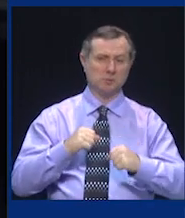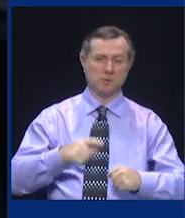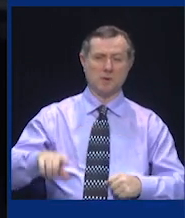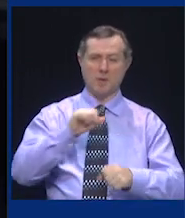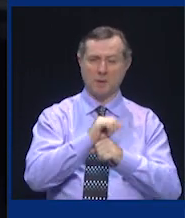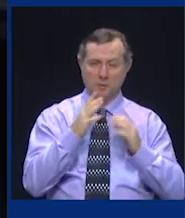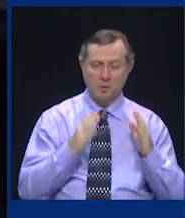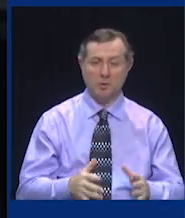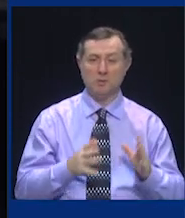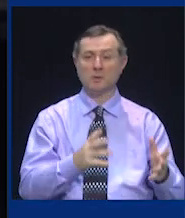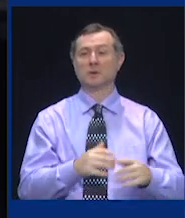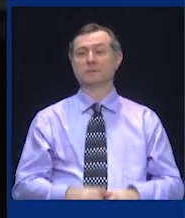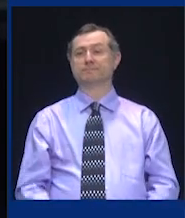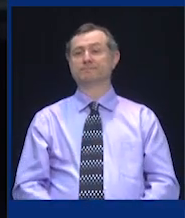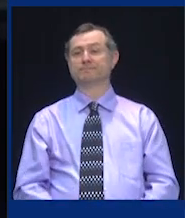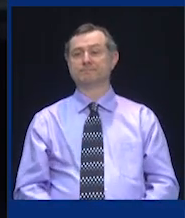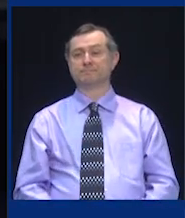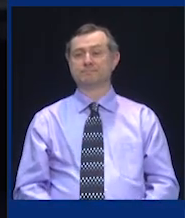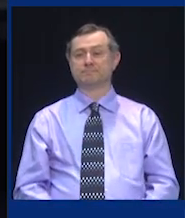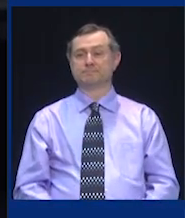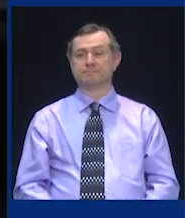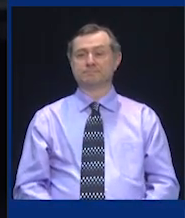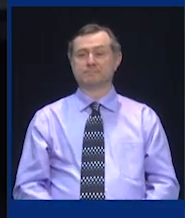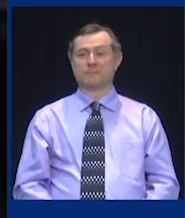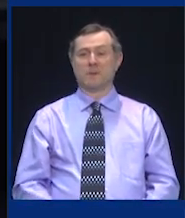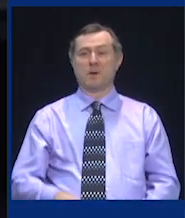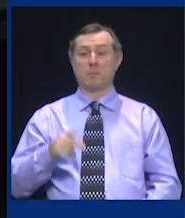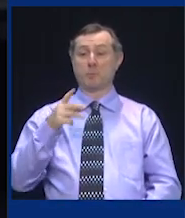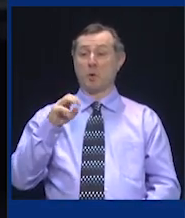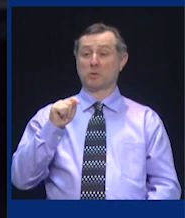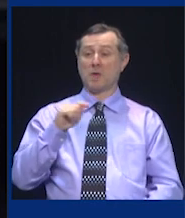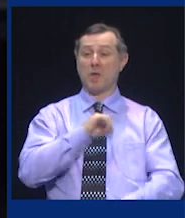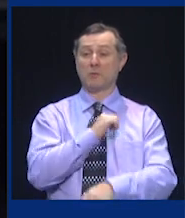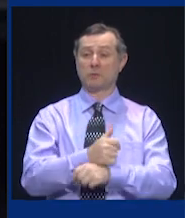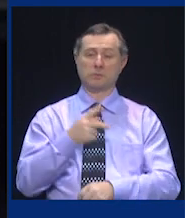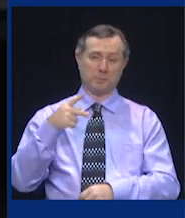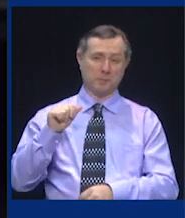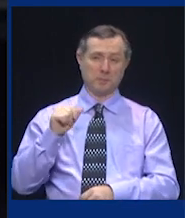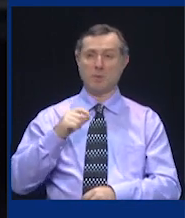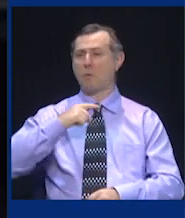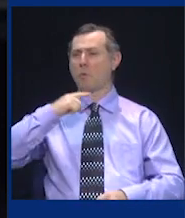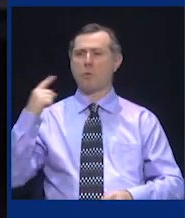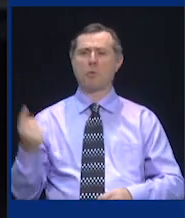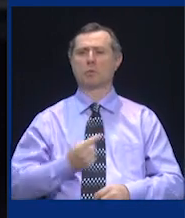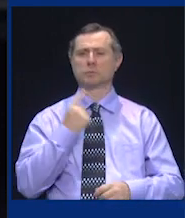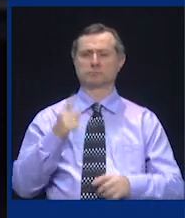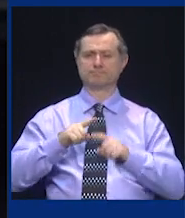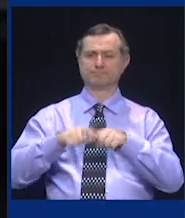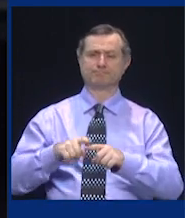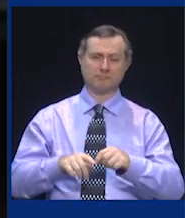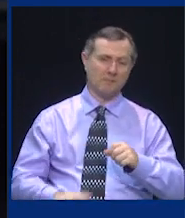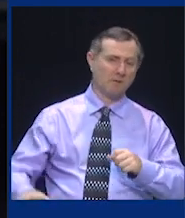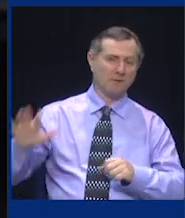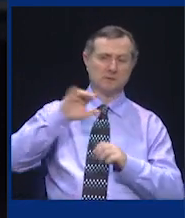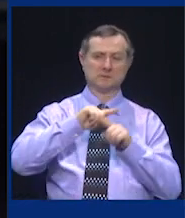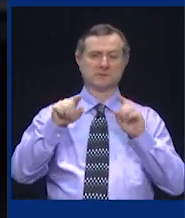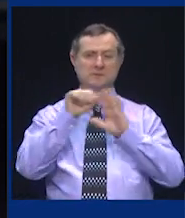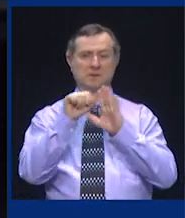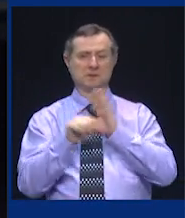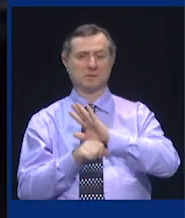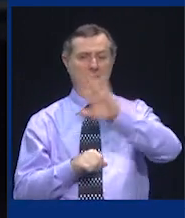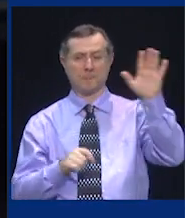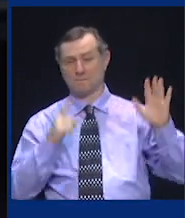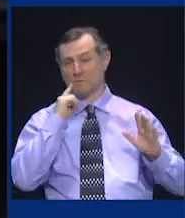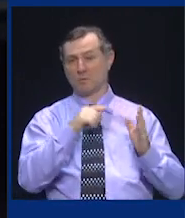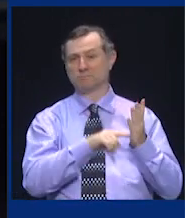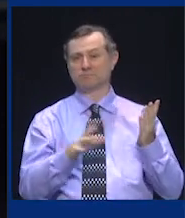employees. Port Authority always has looked to each of the states for public health guidance, and that is what we're doing now